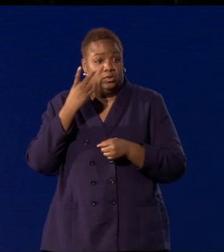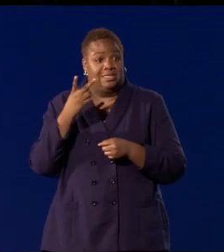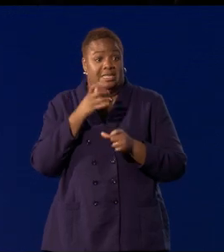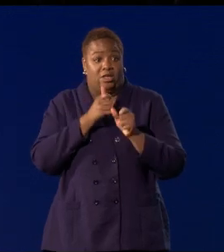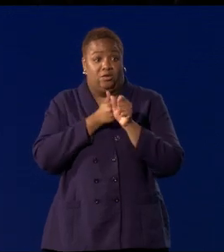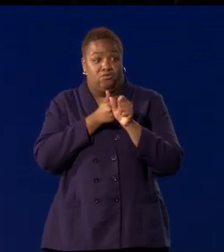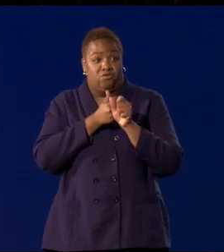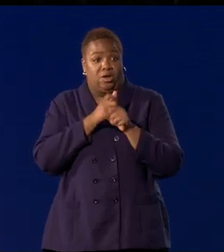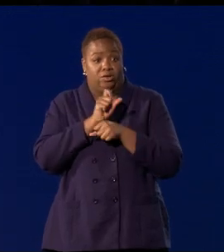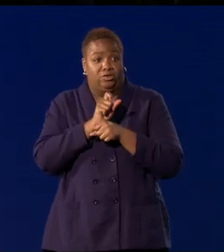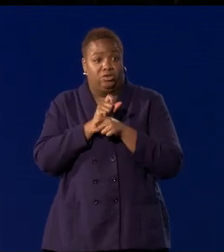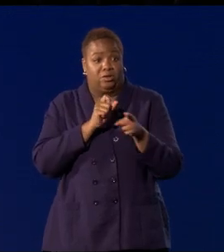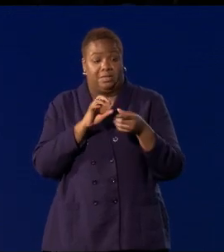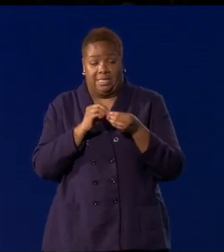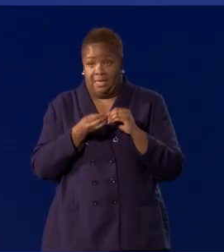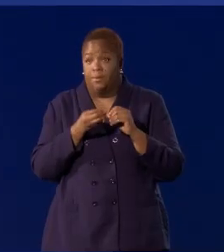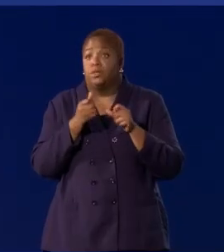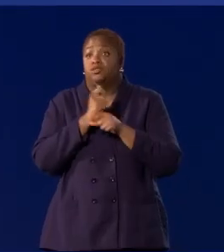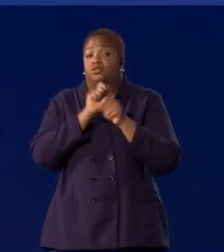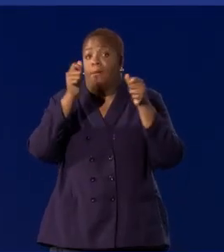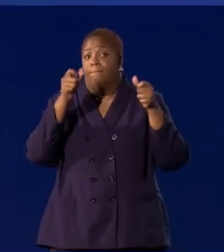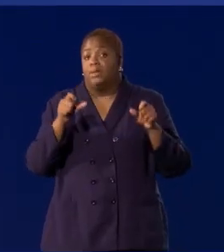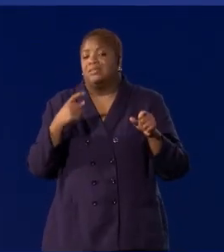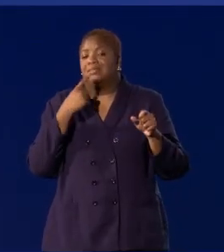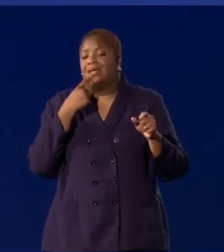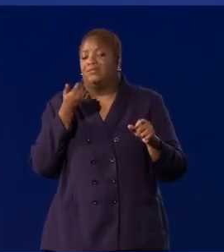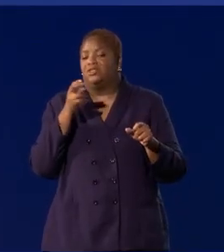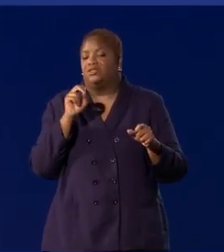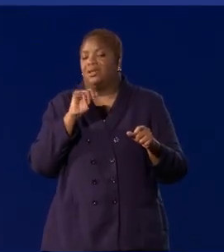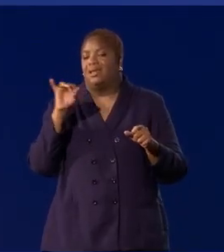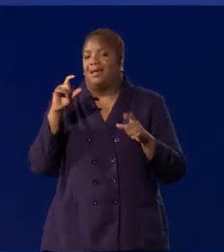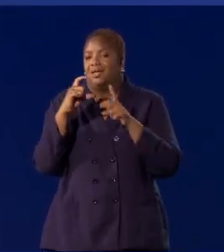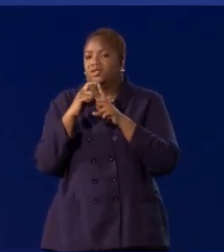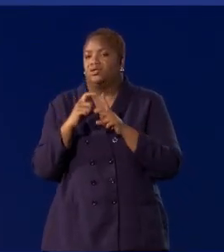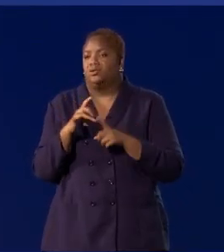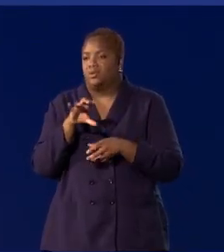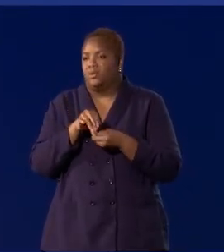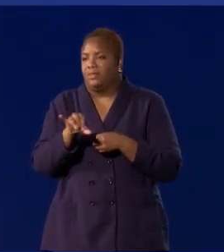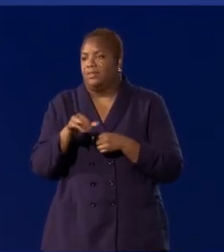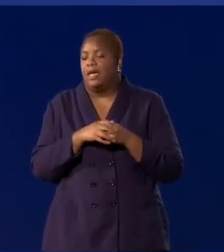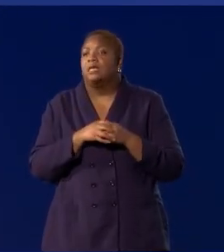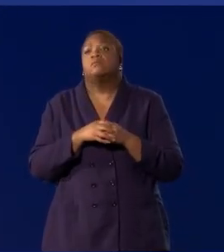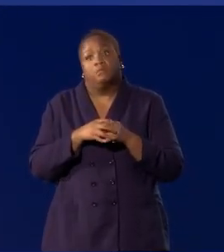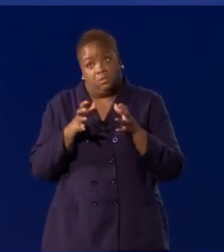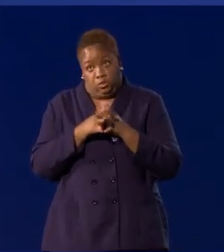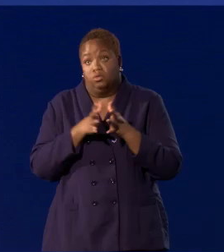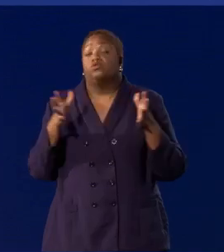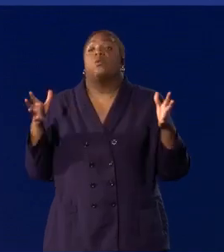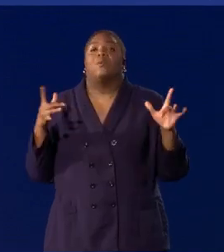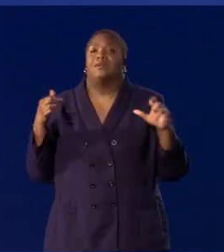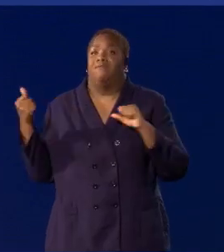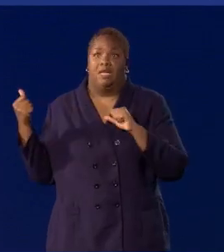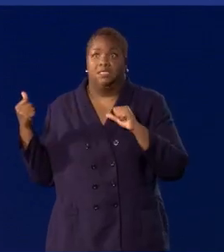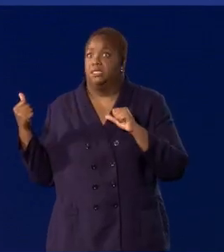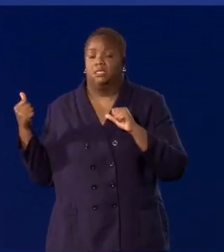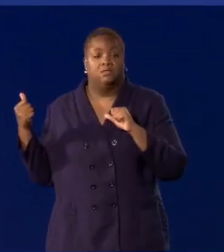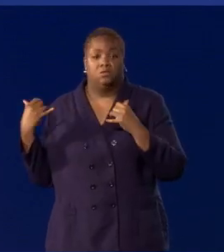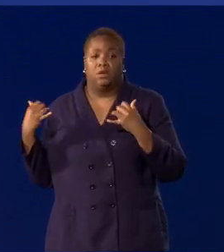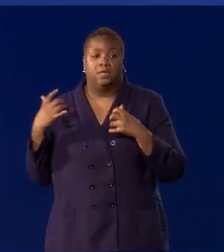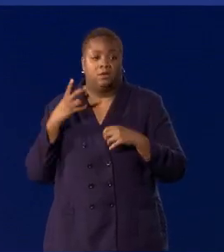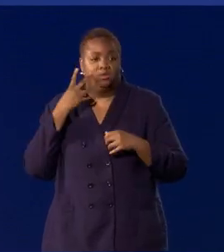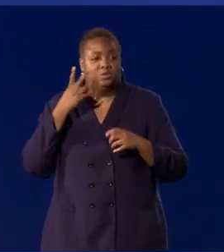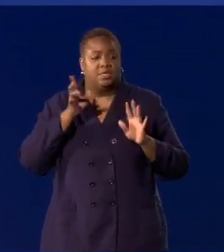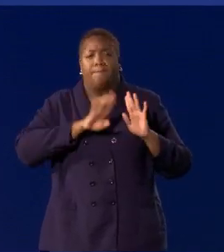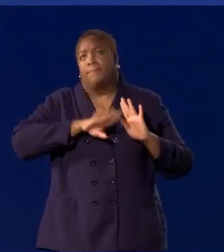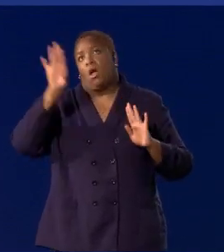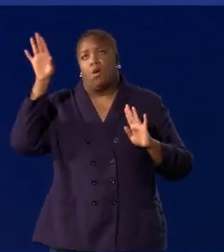tracker. This is the number of job postings that have GenAI terms in it, is growing exponentially, like crazy, right? You see that